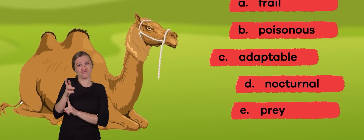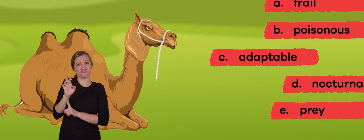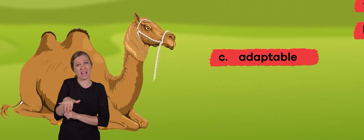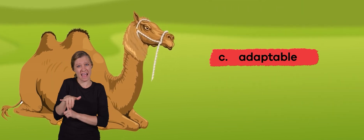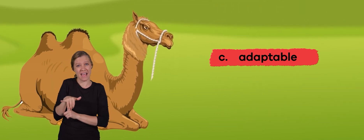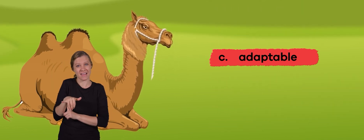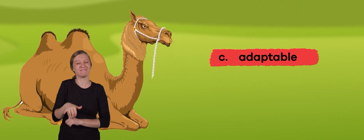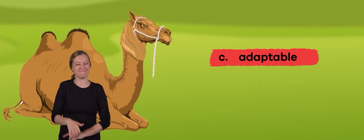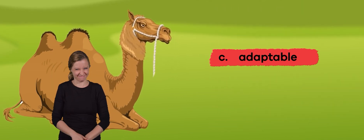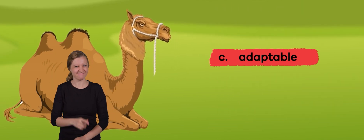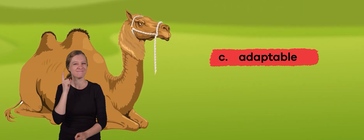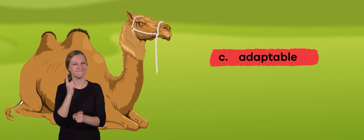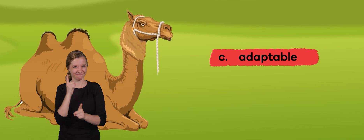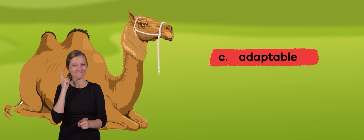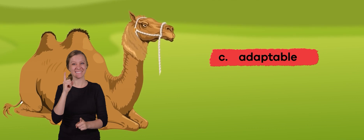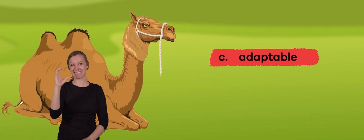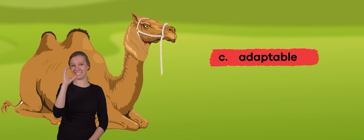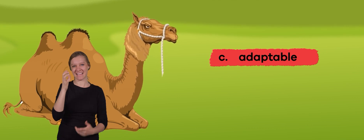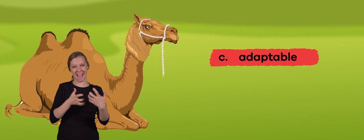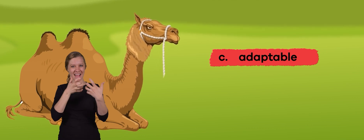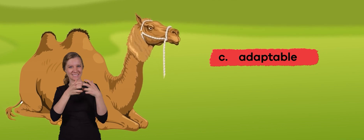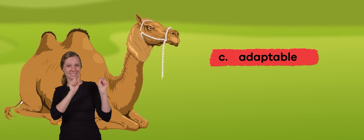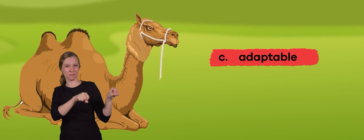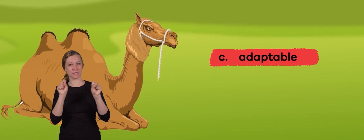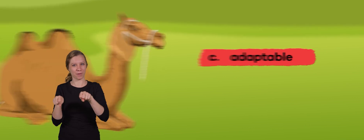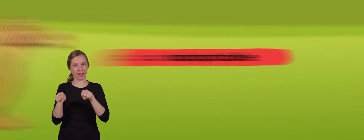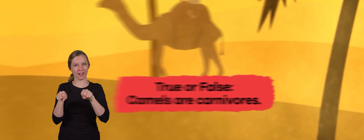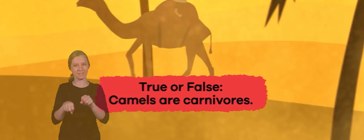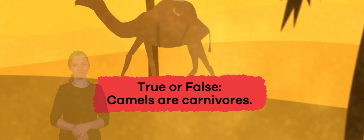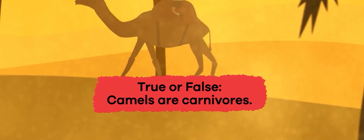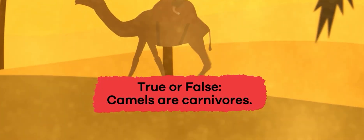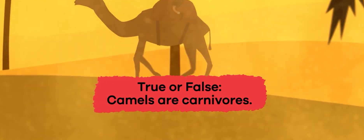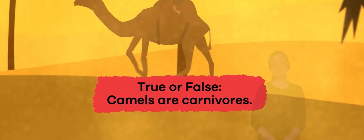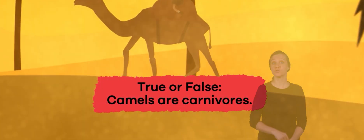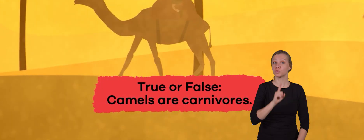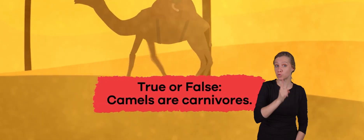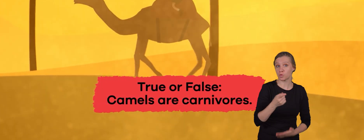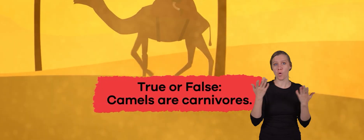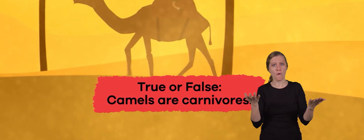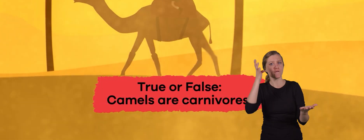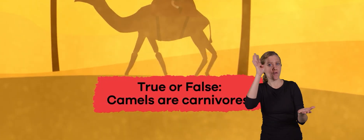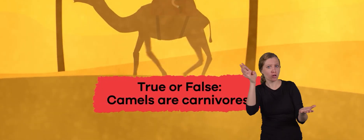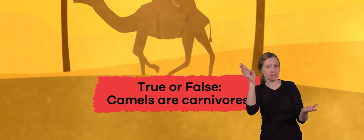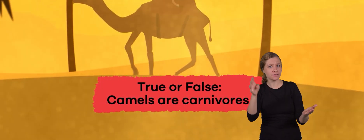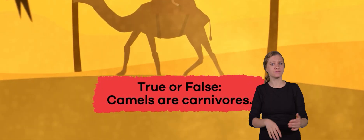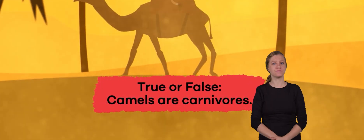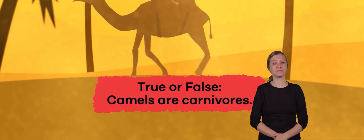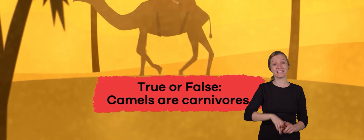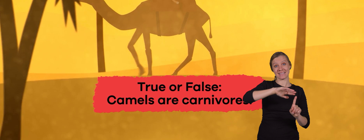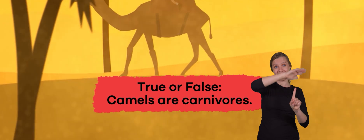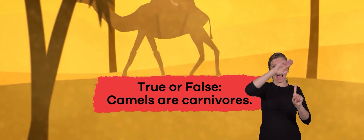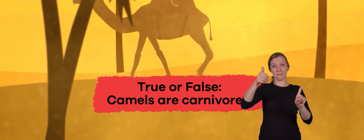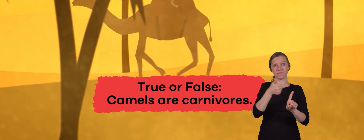That's right! C. Adaptable. 3. True or false? Camels